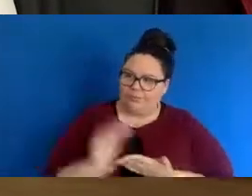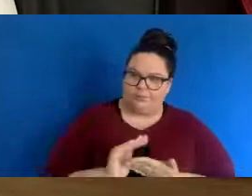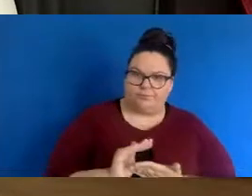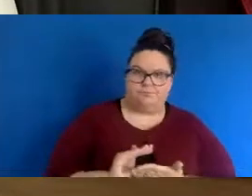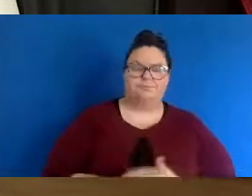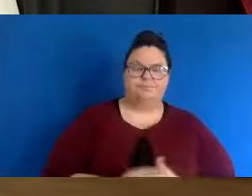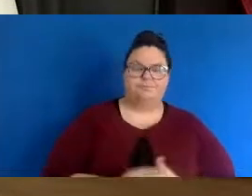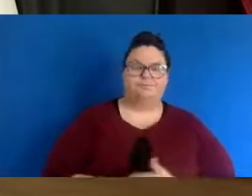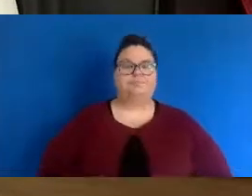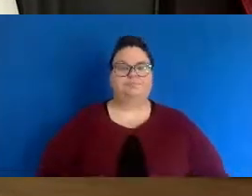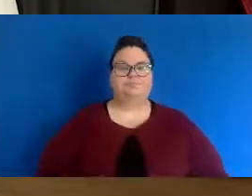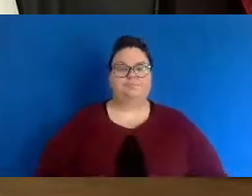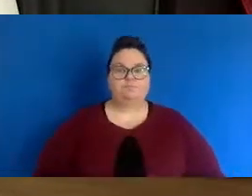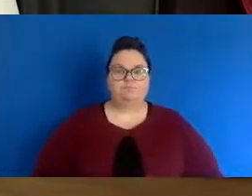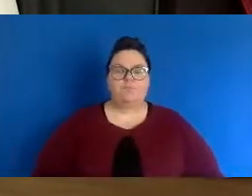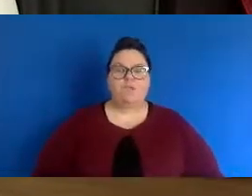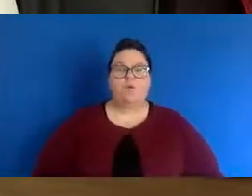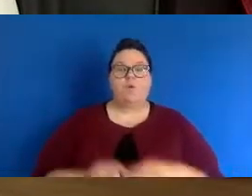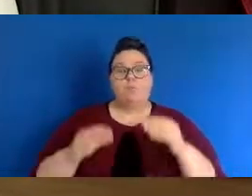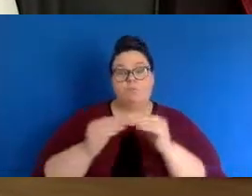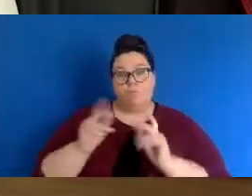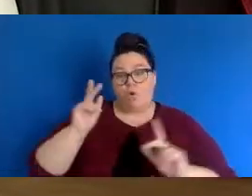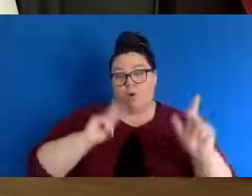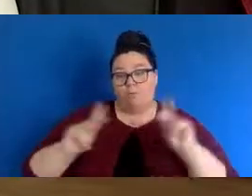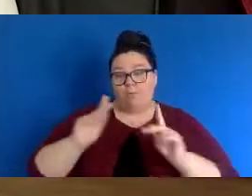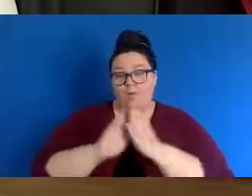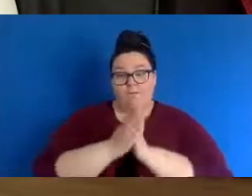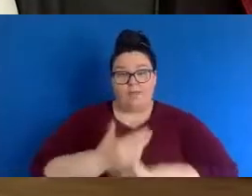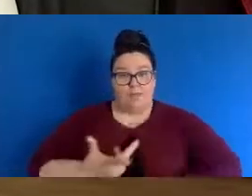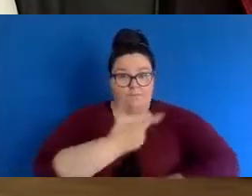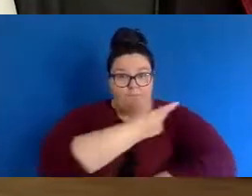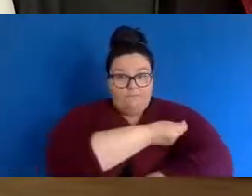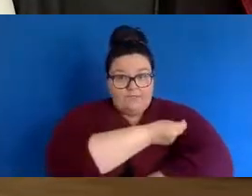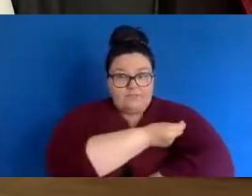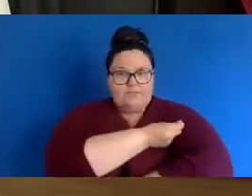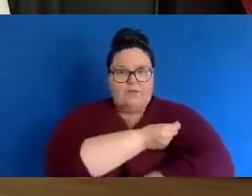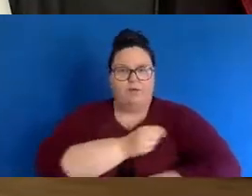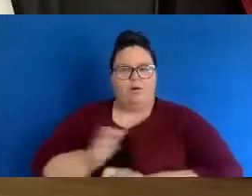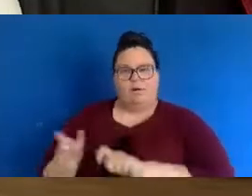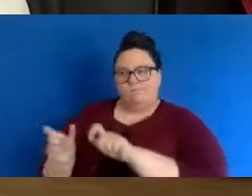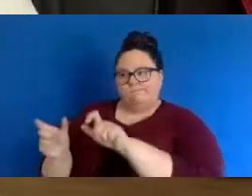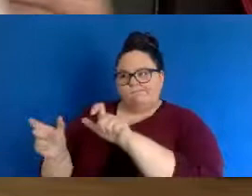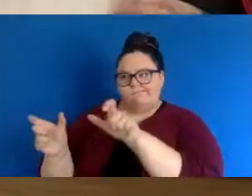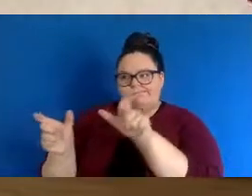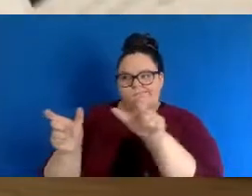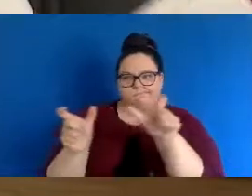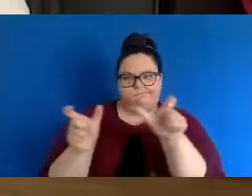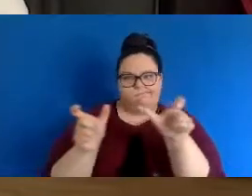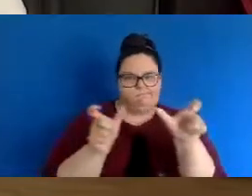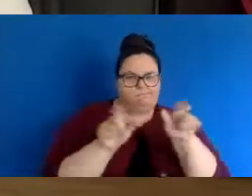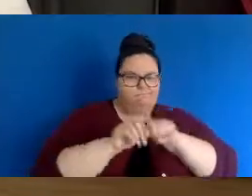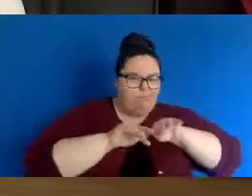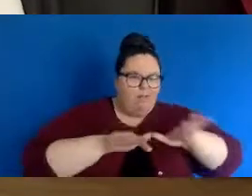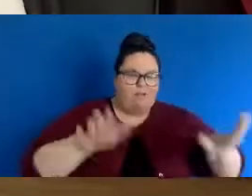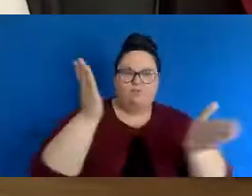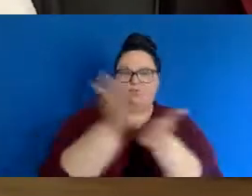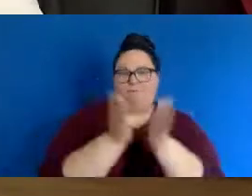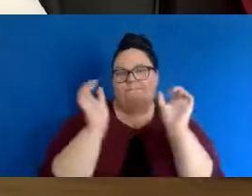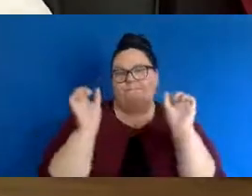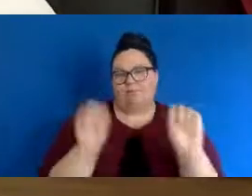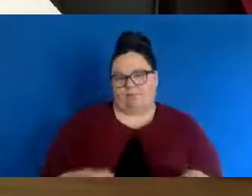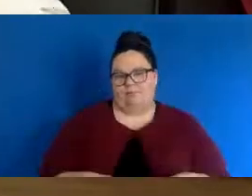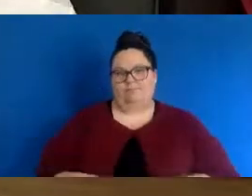COVID-19. As more of us become fully vaccinated, we form a barrier to the spread of infection.